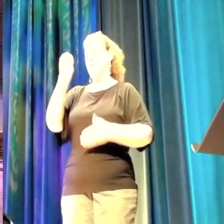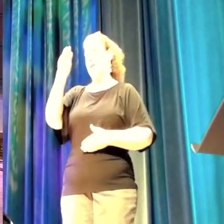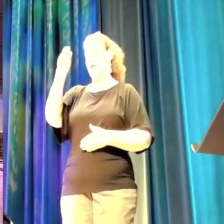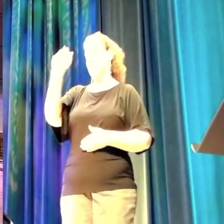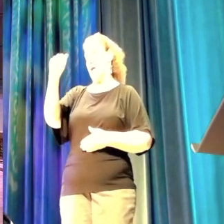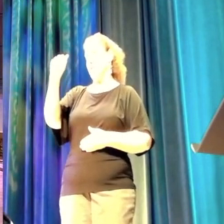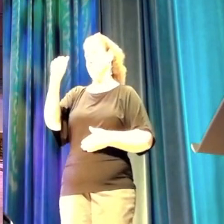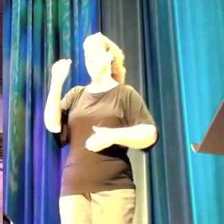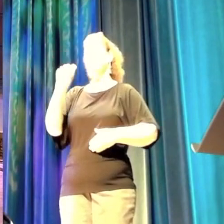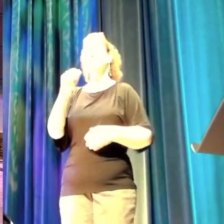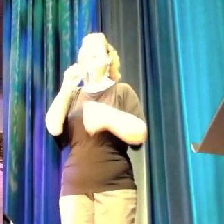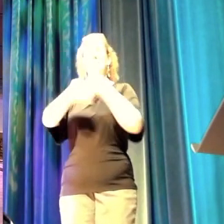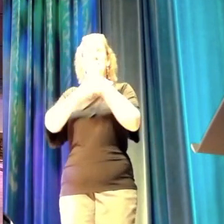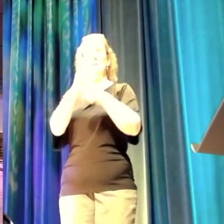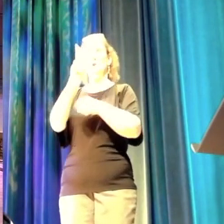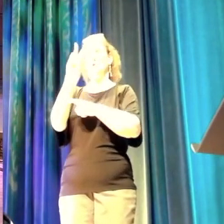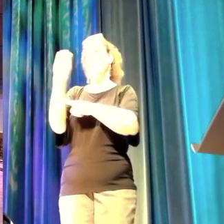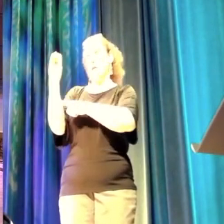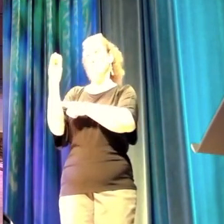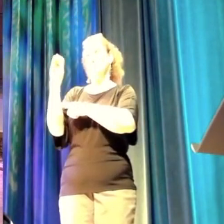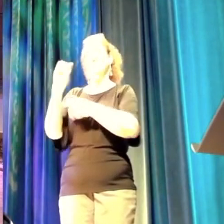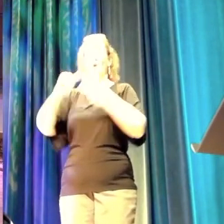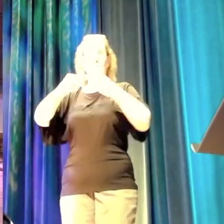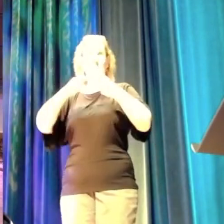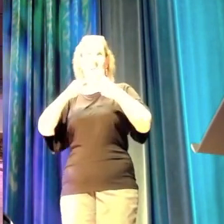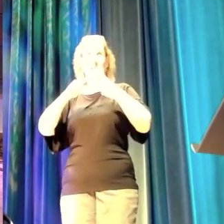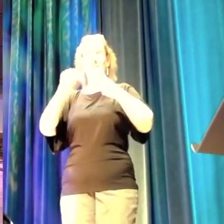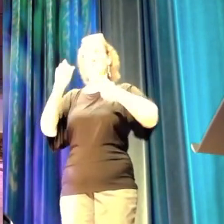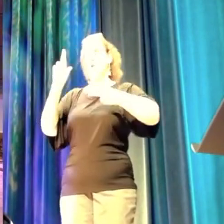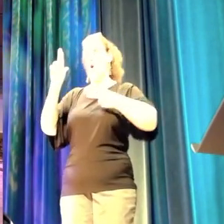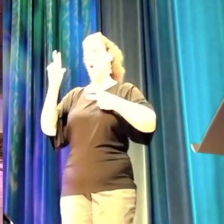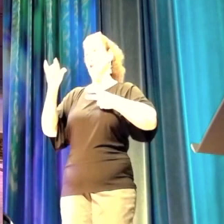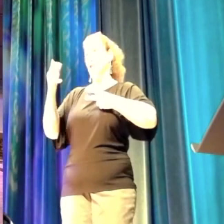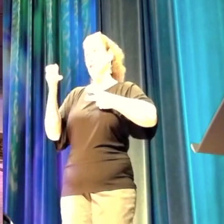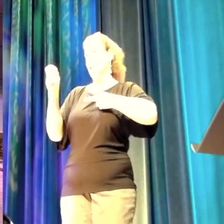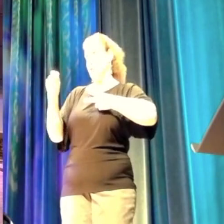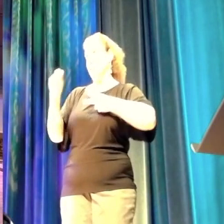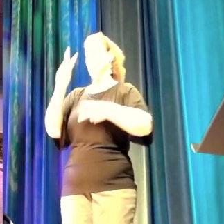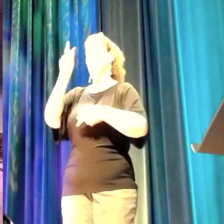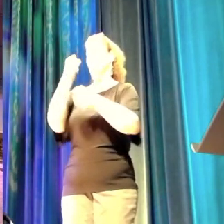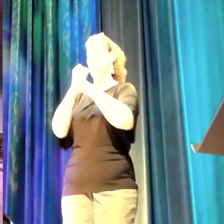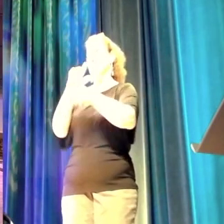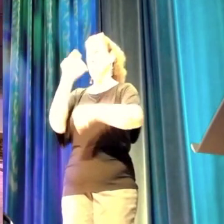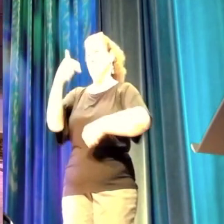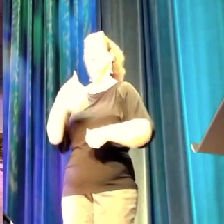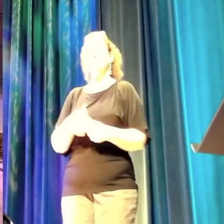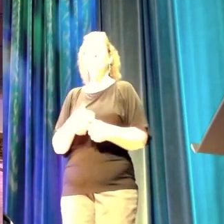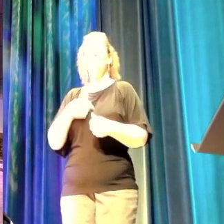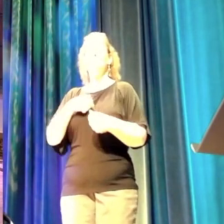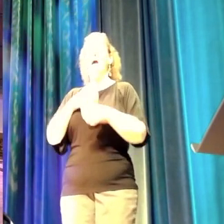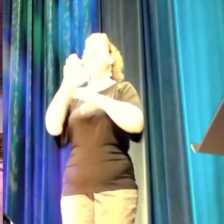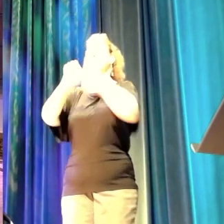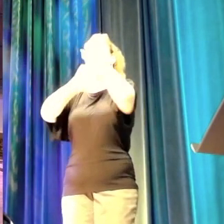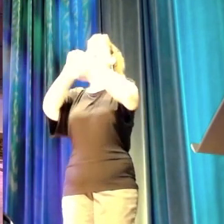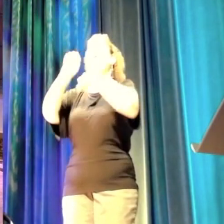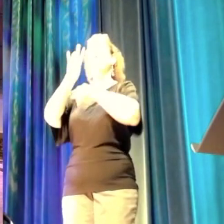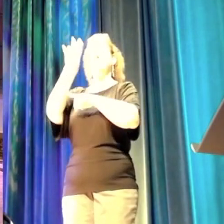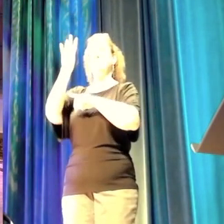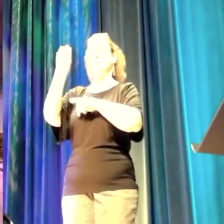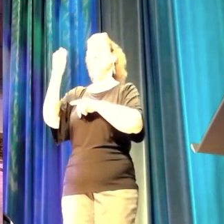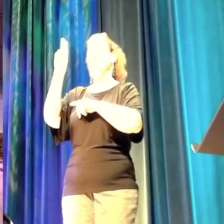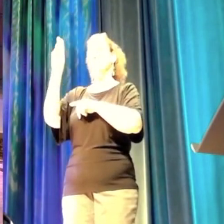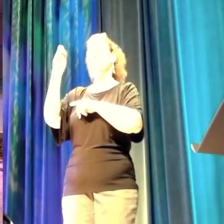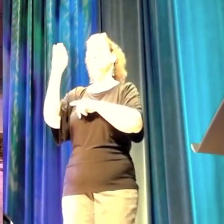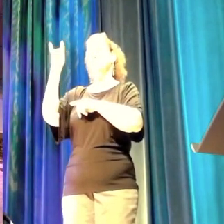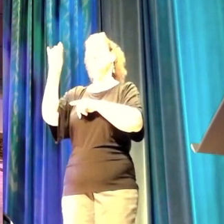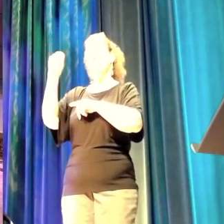in 2000, and our second, Arjun, 2 years later. I have climbed the seven summits,